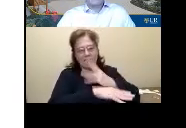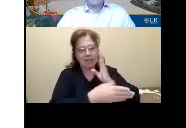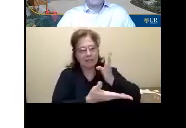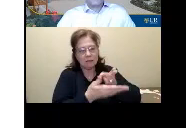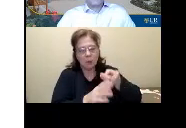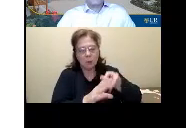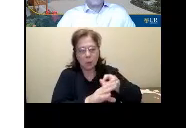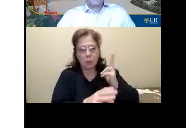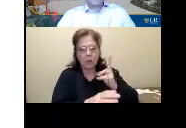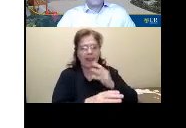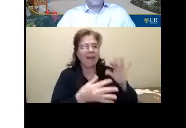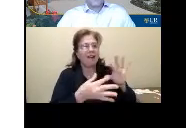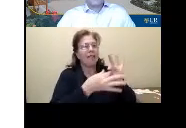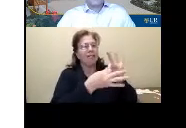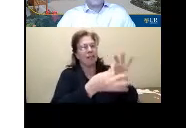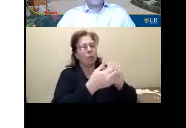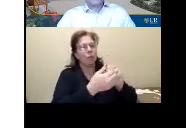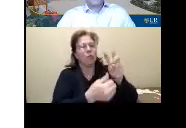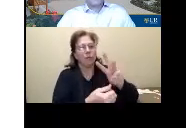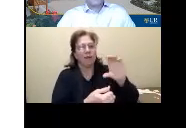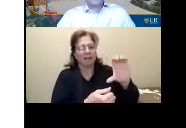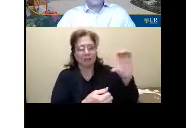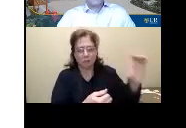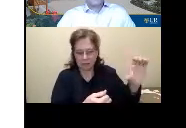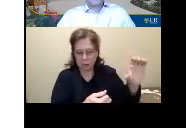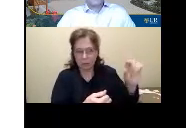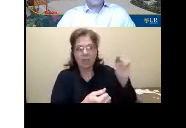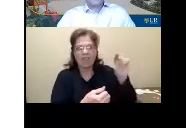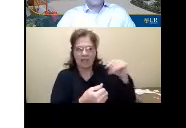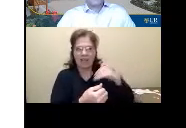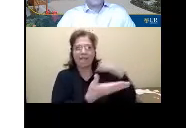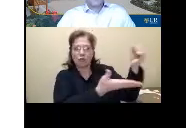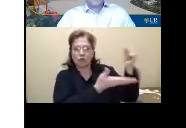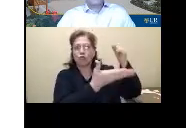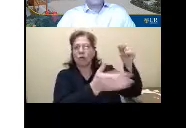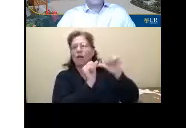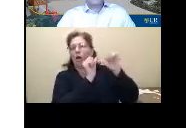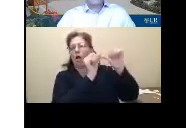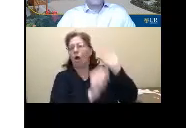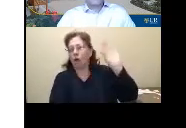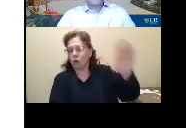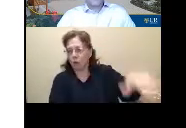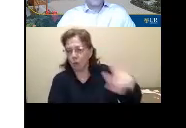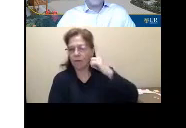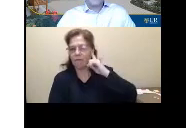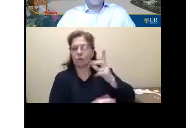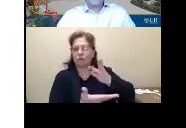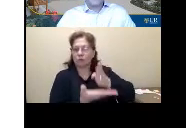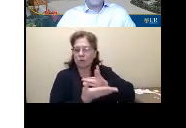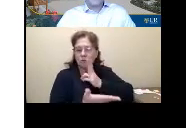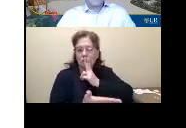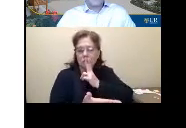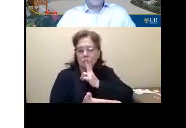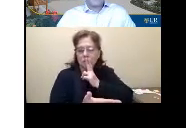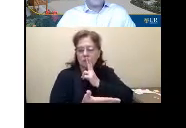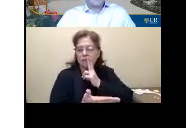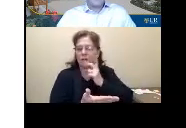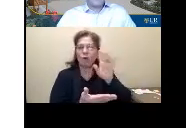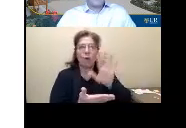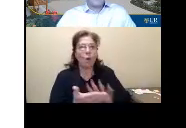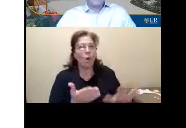Cancer Center, which has an ongoing grant for smoking cessation resources for the entire upstate New York